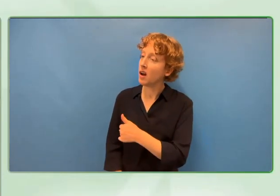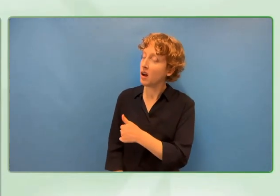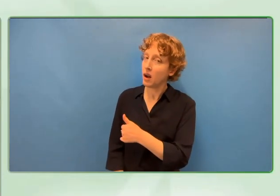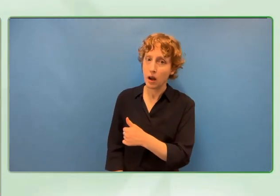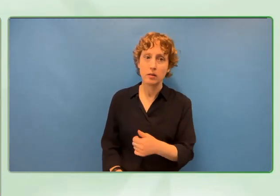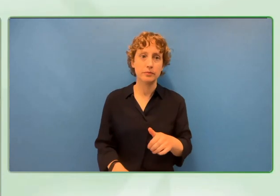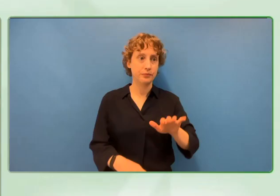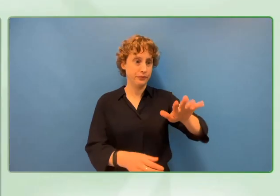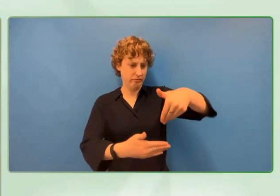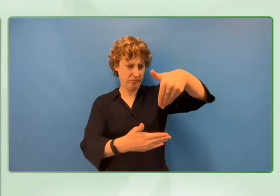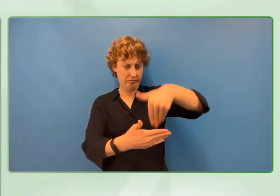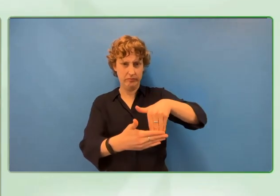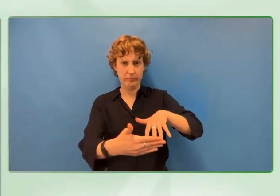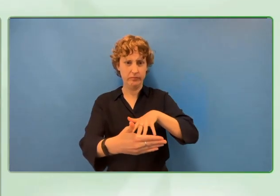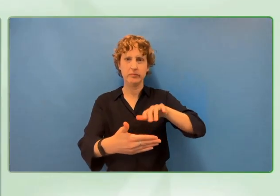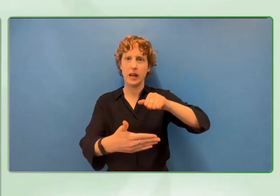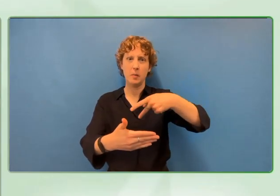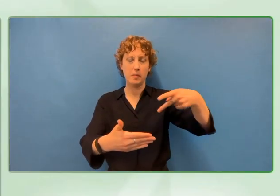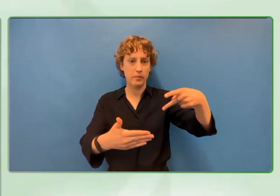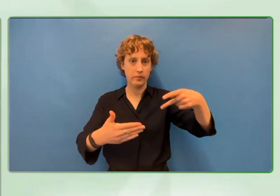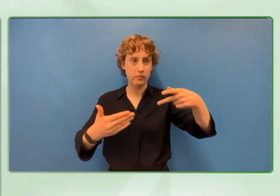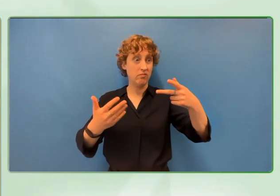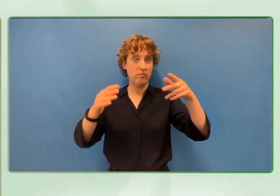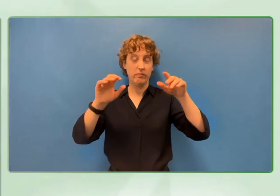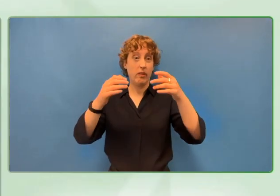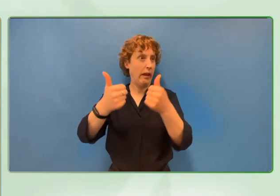just the main app, so you can download any Android app into that